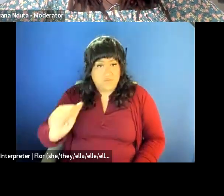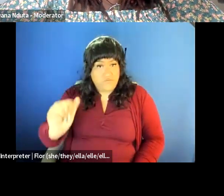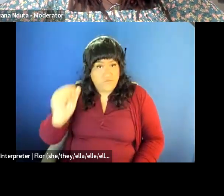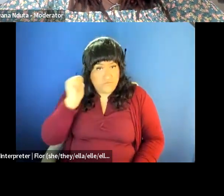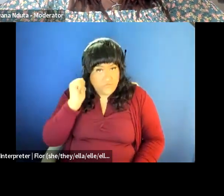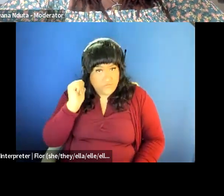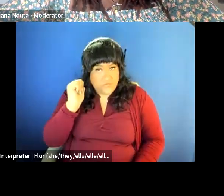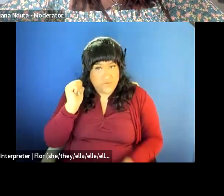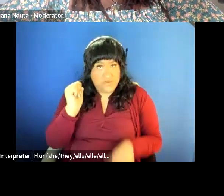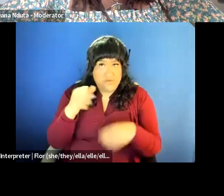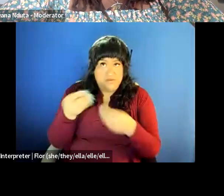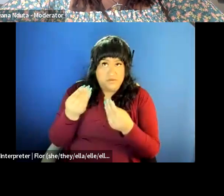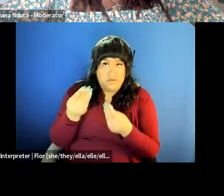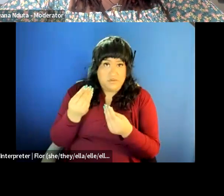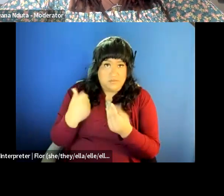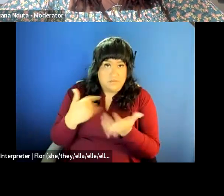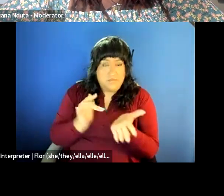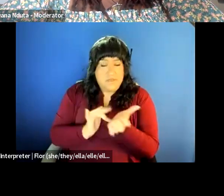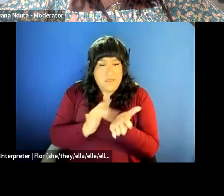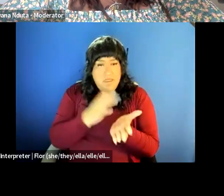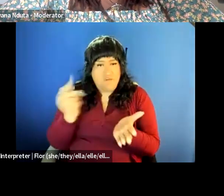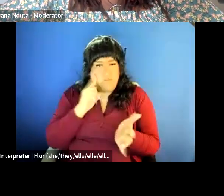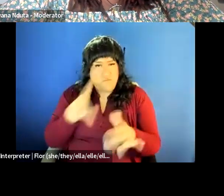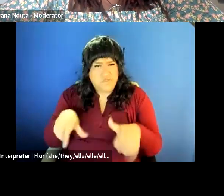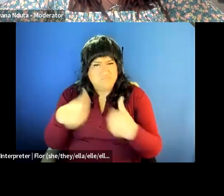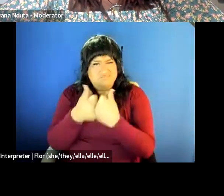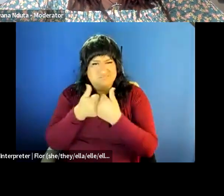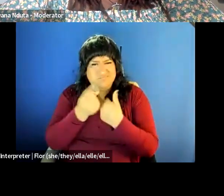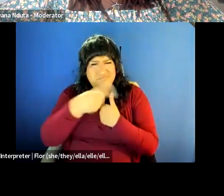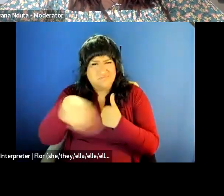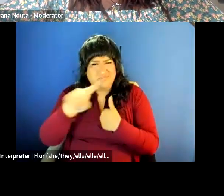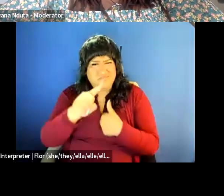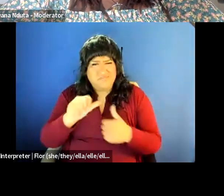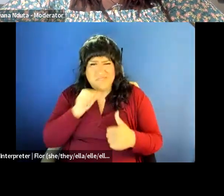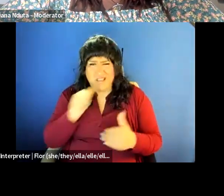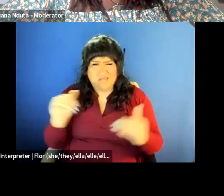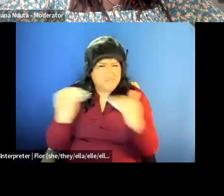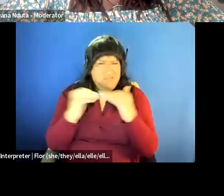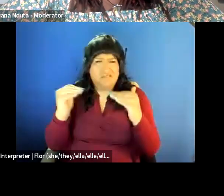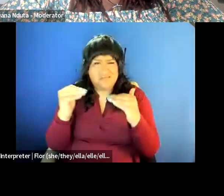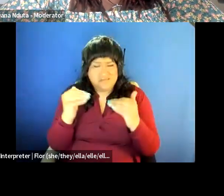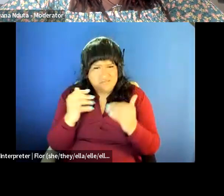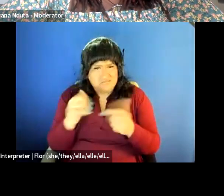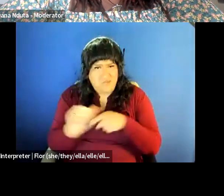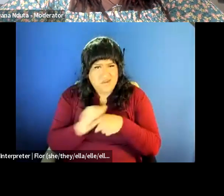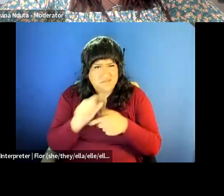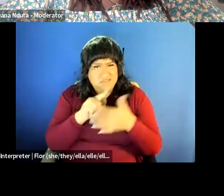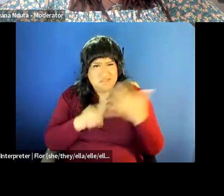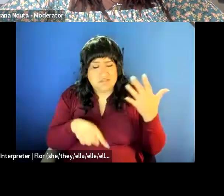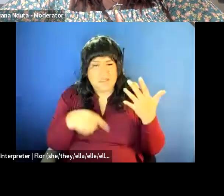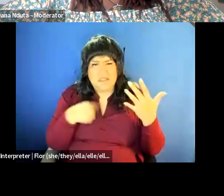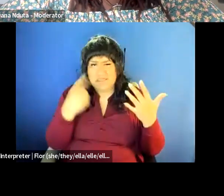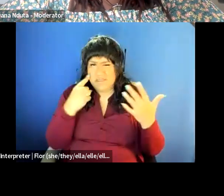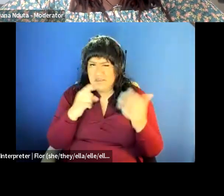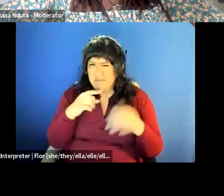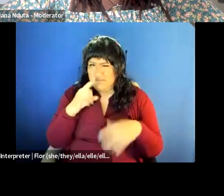challenging a lot of this unjust practices. And I think the irony of it all was, in